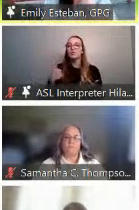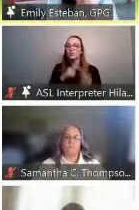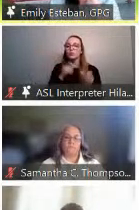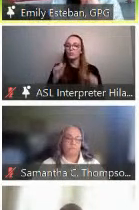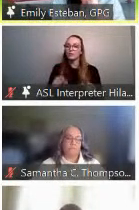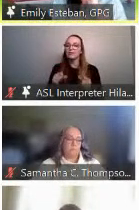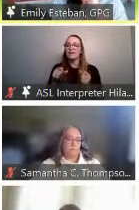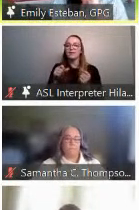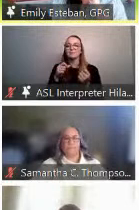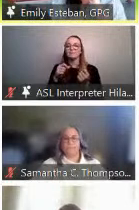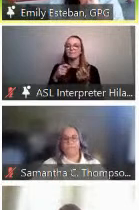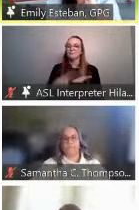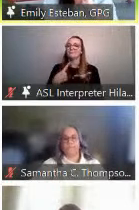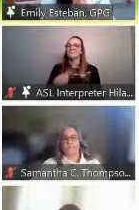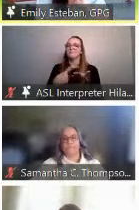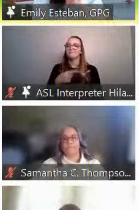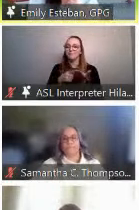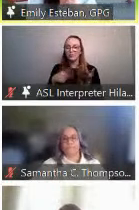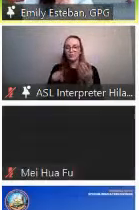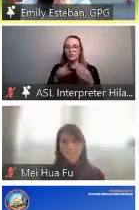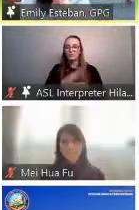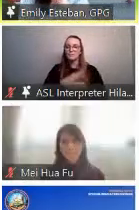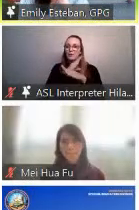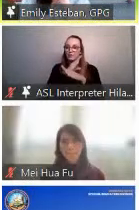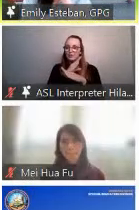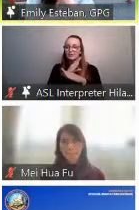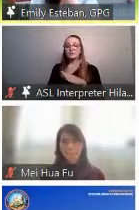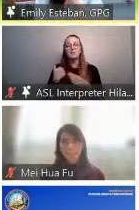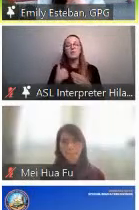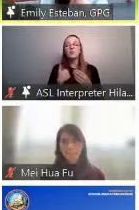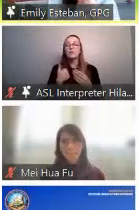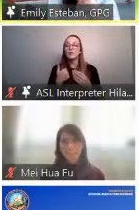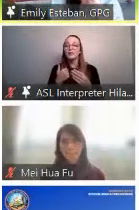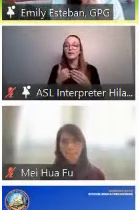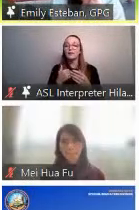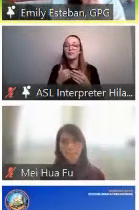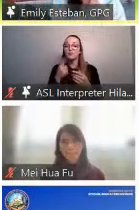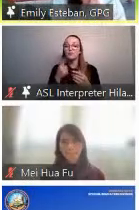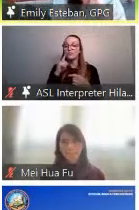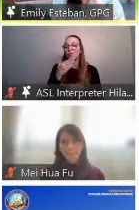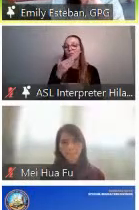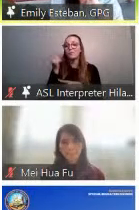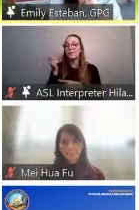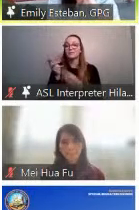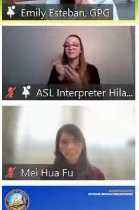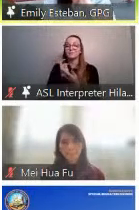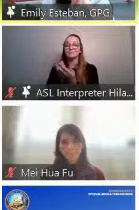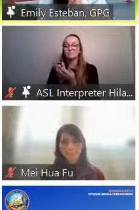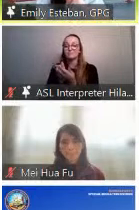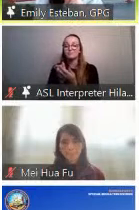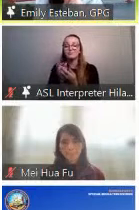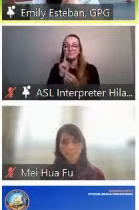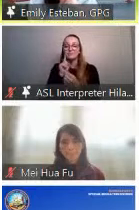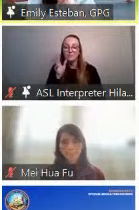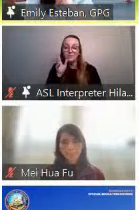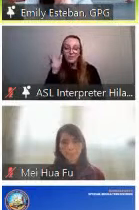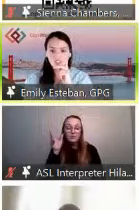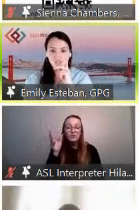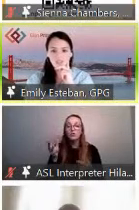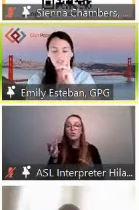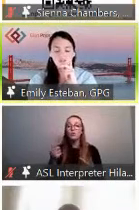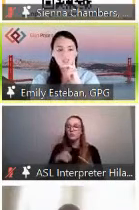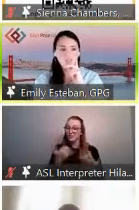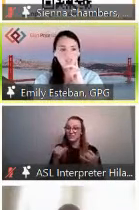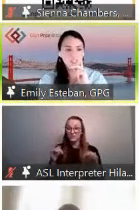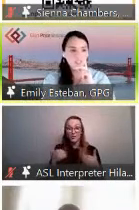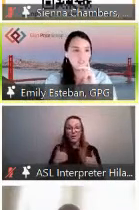those families and parents. We do still have quite a bit of time left to discuss, so I welcome any folks who have already spoken. I know, Jennifer, you